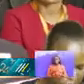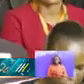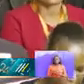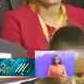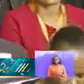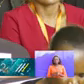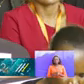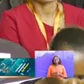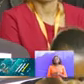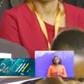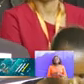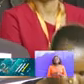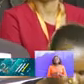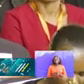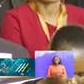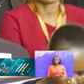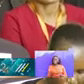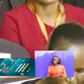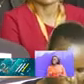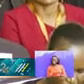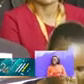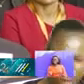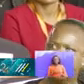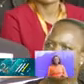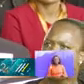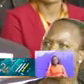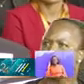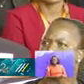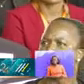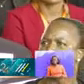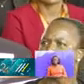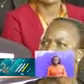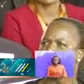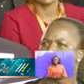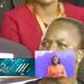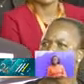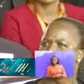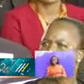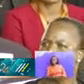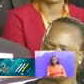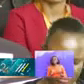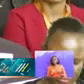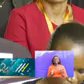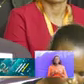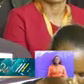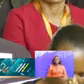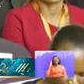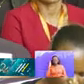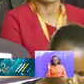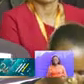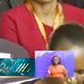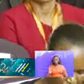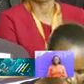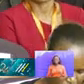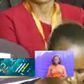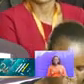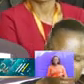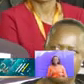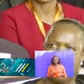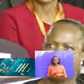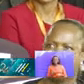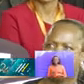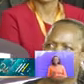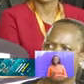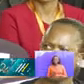Mysteries Mysteries cannot be handled by people that are not mature in Revelation and truths